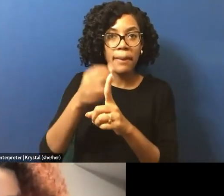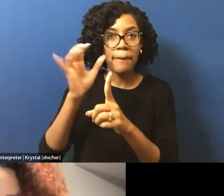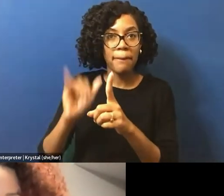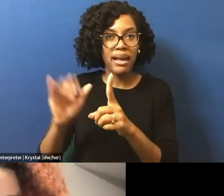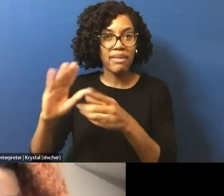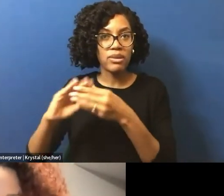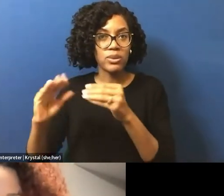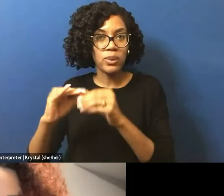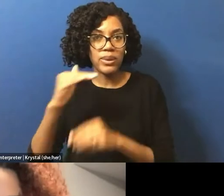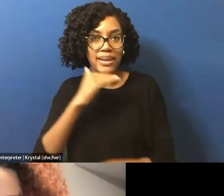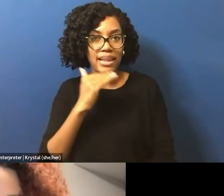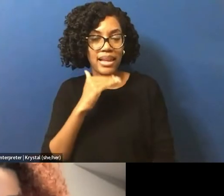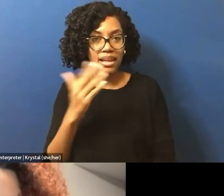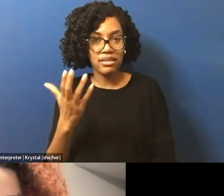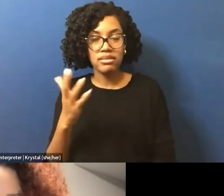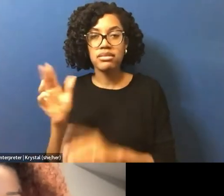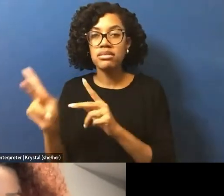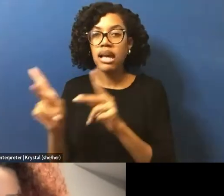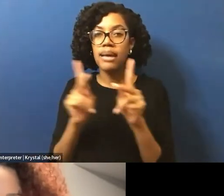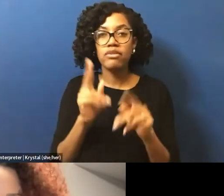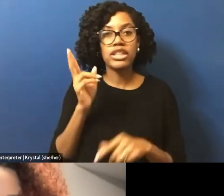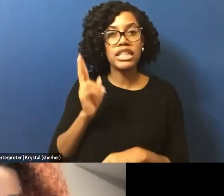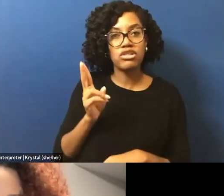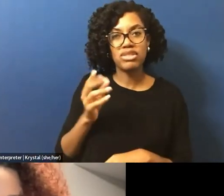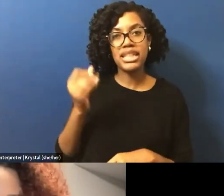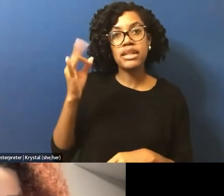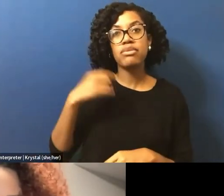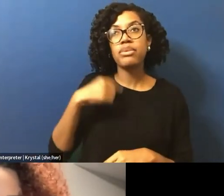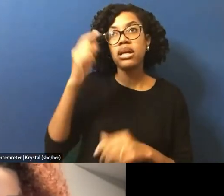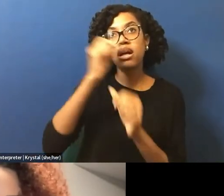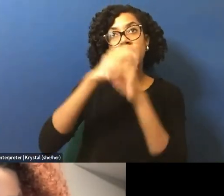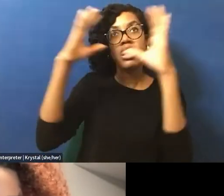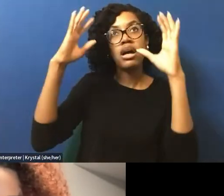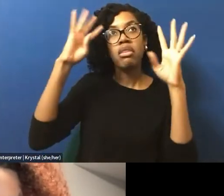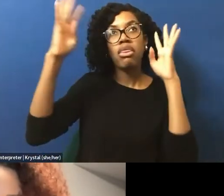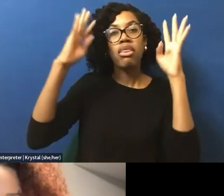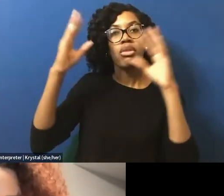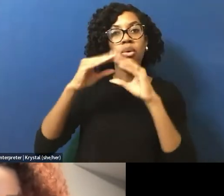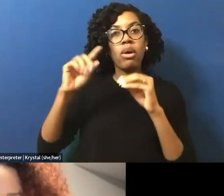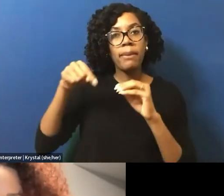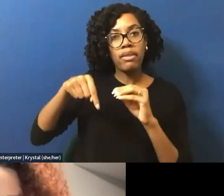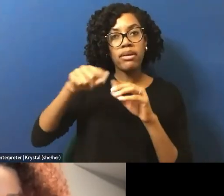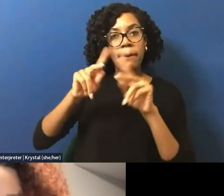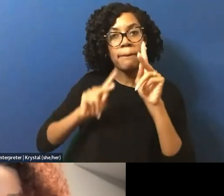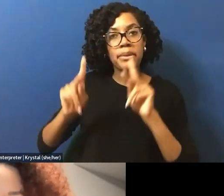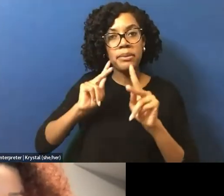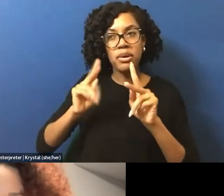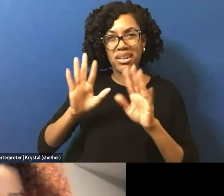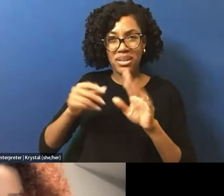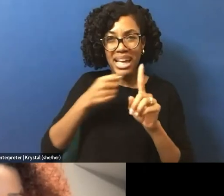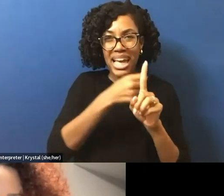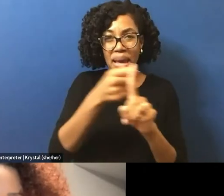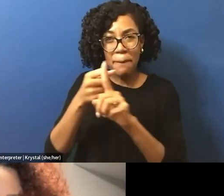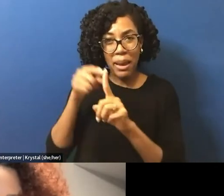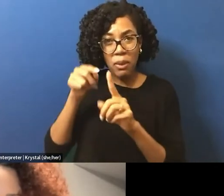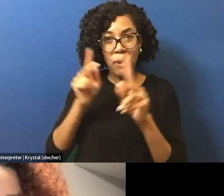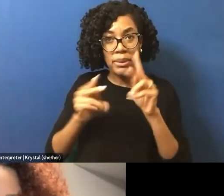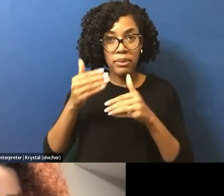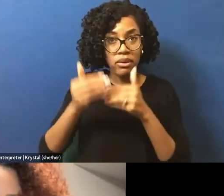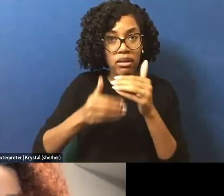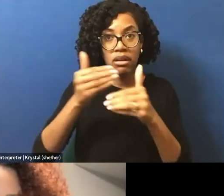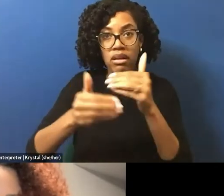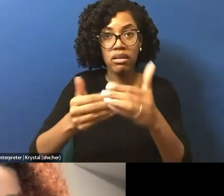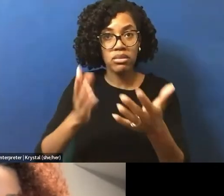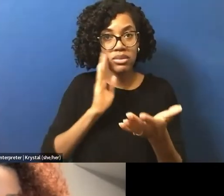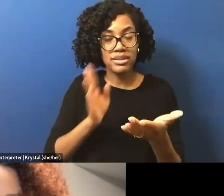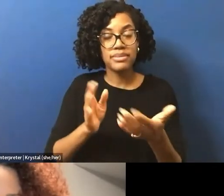the same thing. So I'm just really invested in thinking about how we collectively think about the past and how we can do that. I will also add that